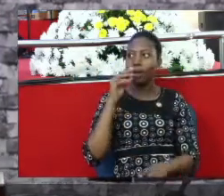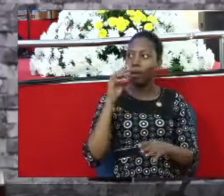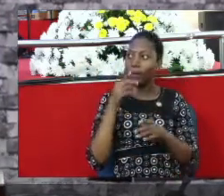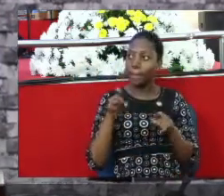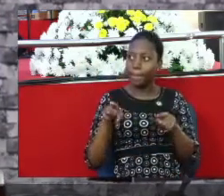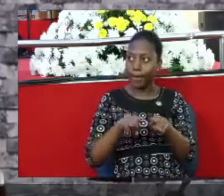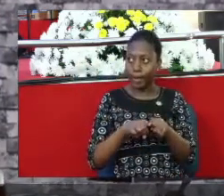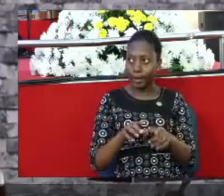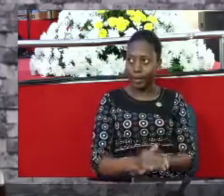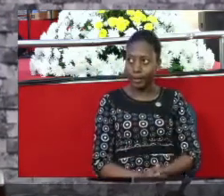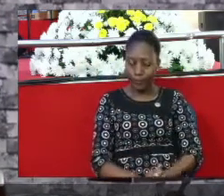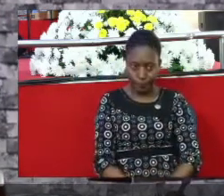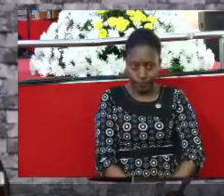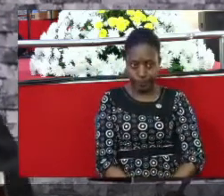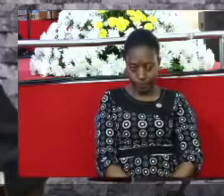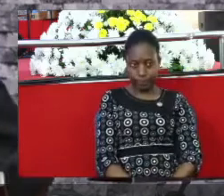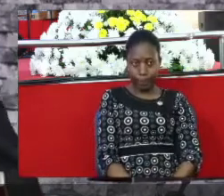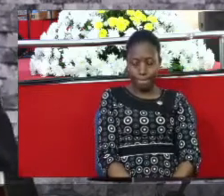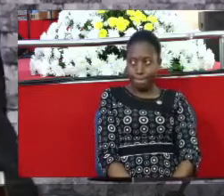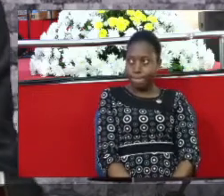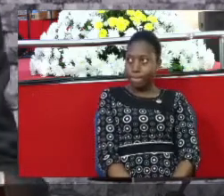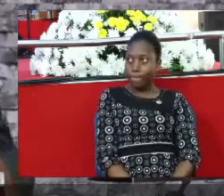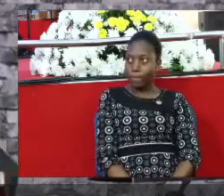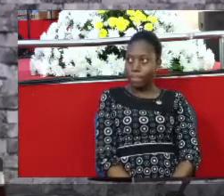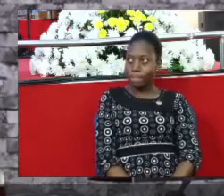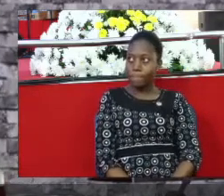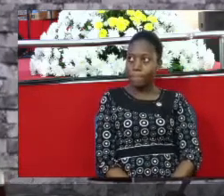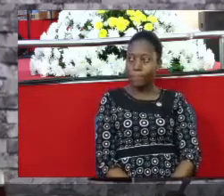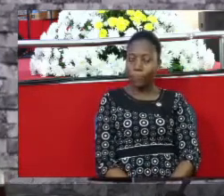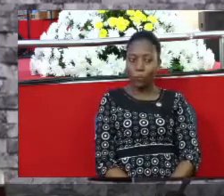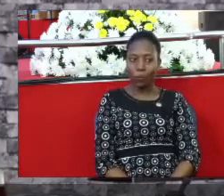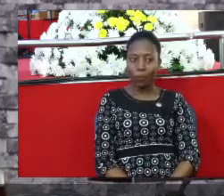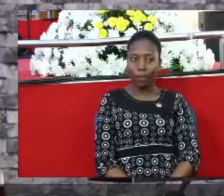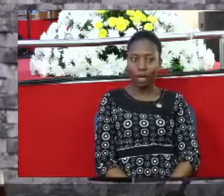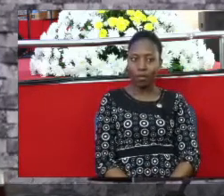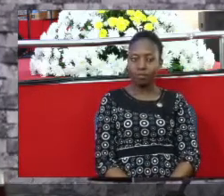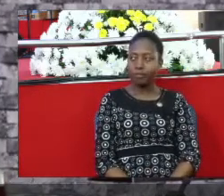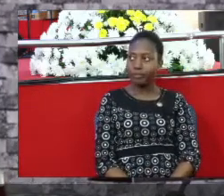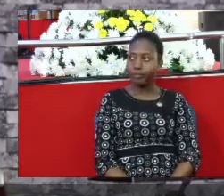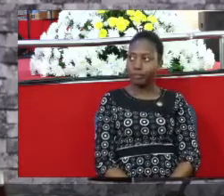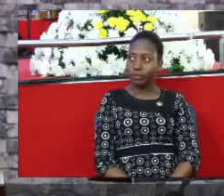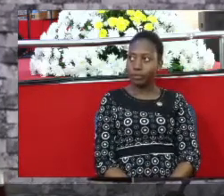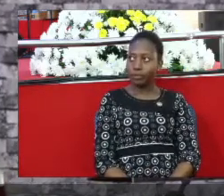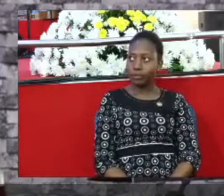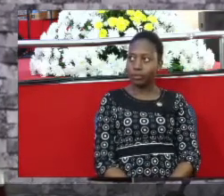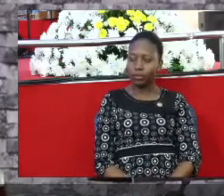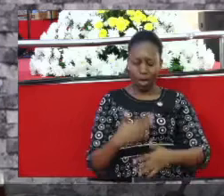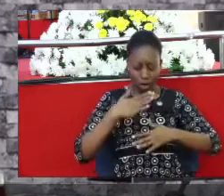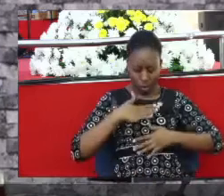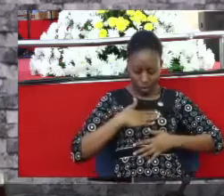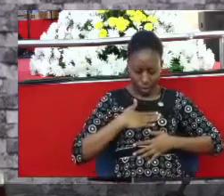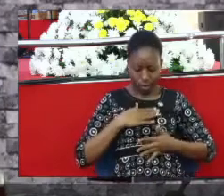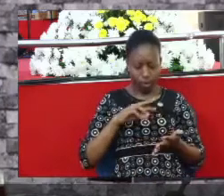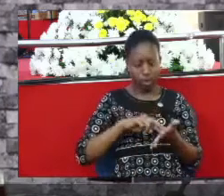need to do some studies later. Because it is coming in a place where if that is what honorable is all about, then